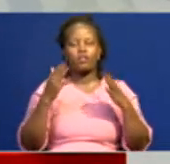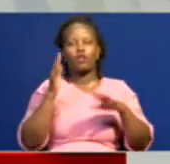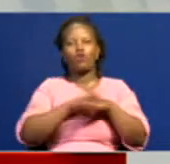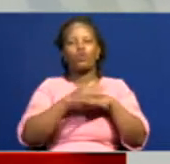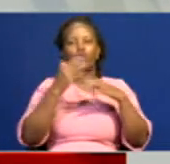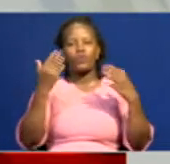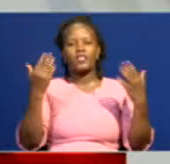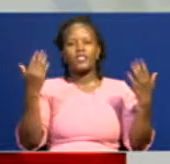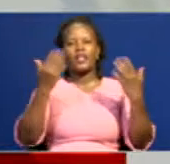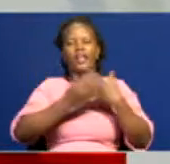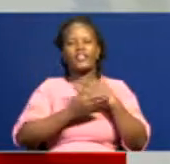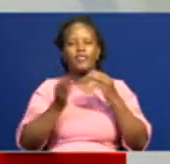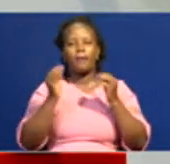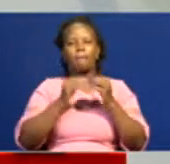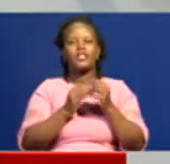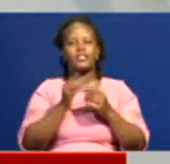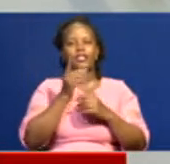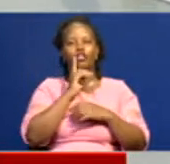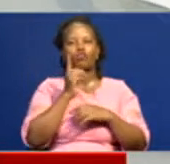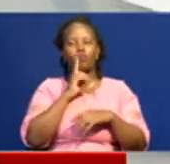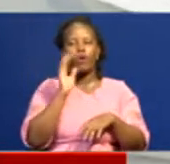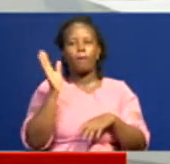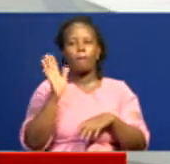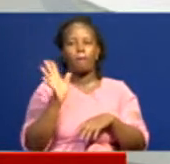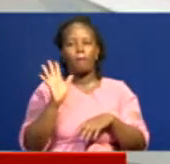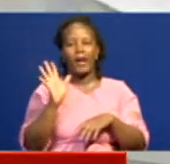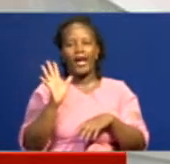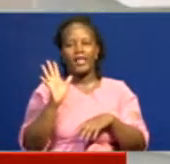Nairobi, Kenya. We'll be back tomorrow. Bye-bye.